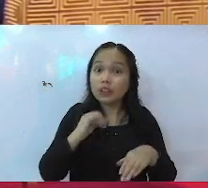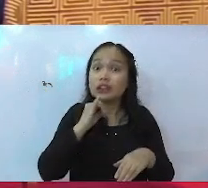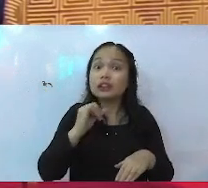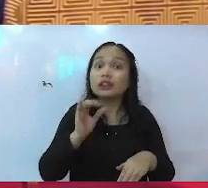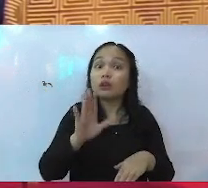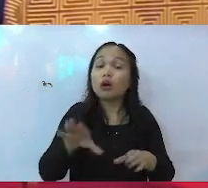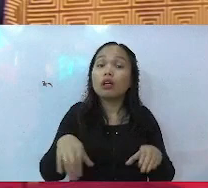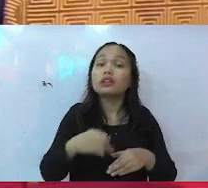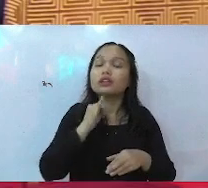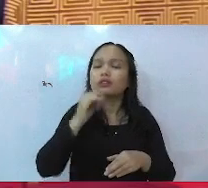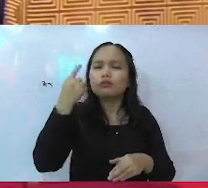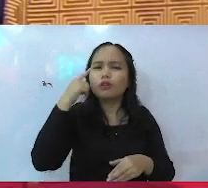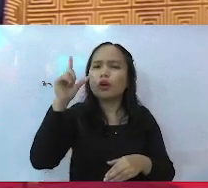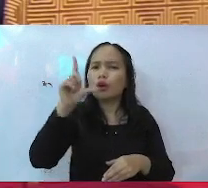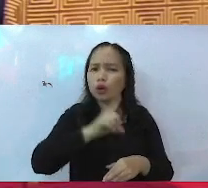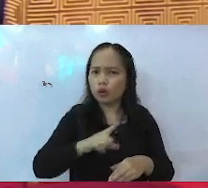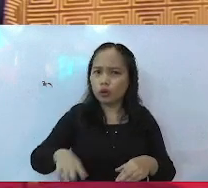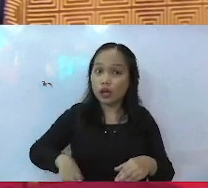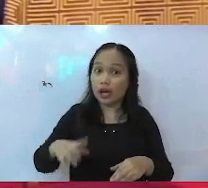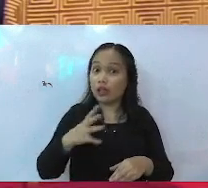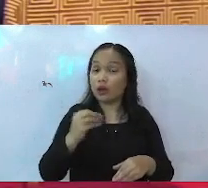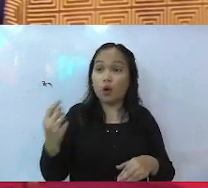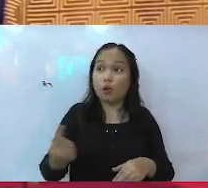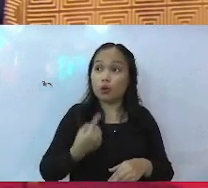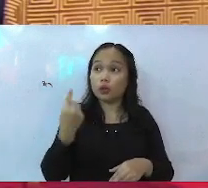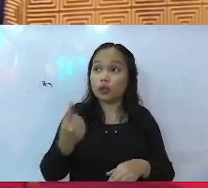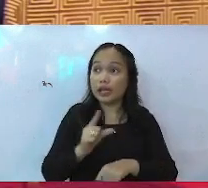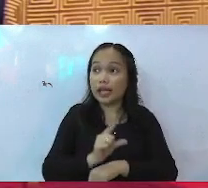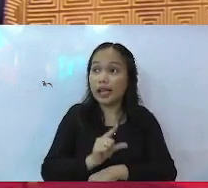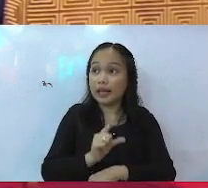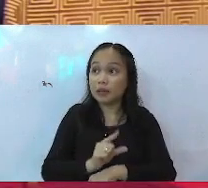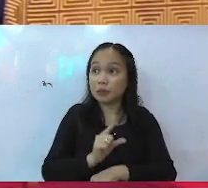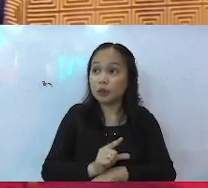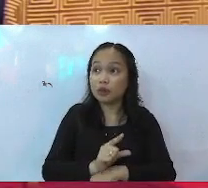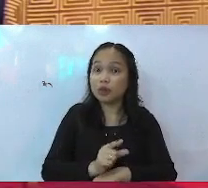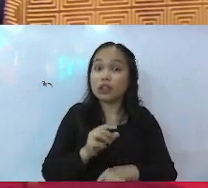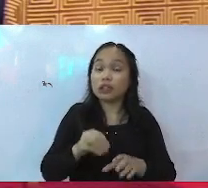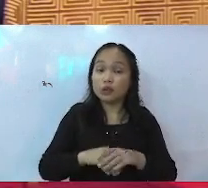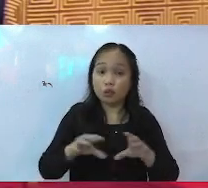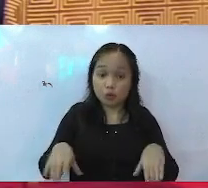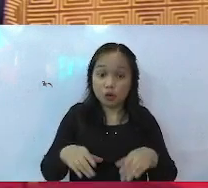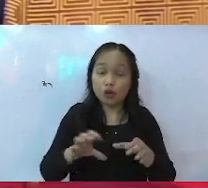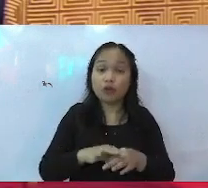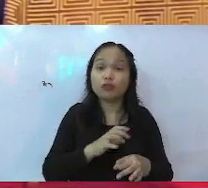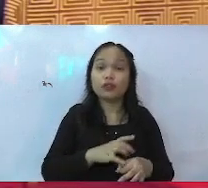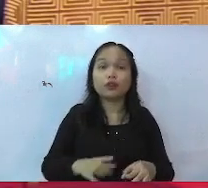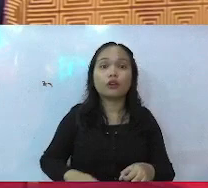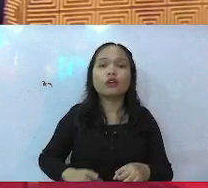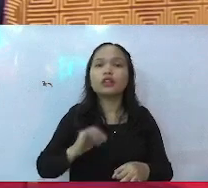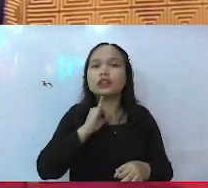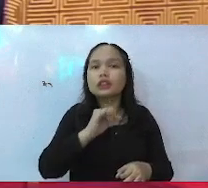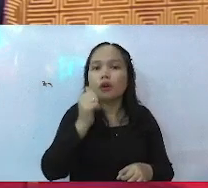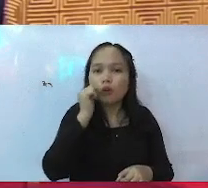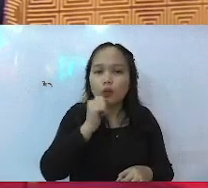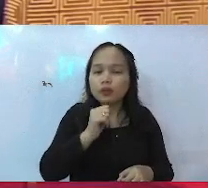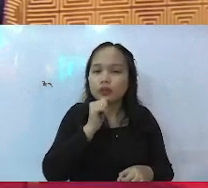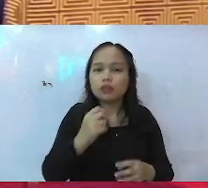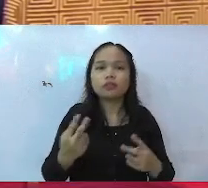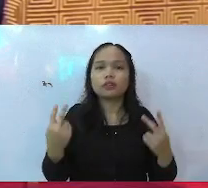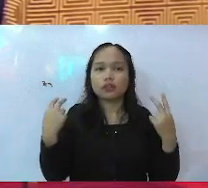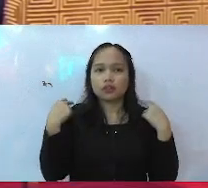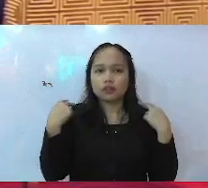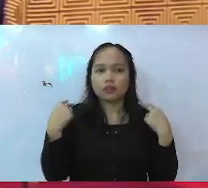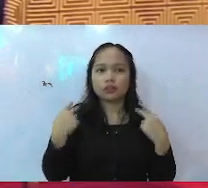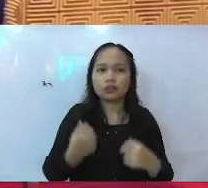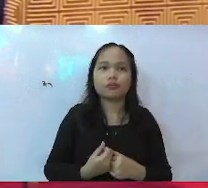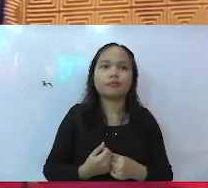Lord Amen the only lab and every labor in the work of the Lord is always not in vain praise the